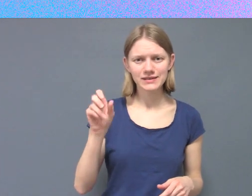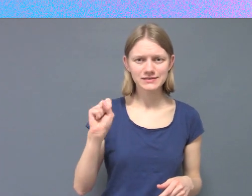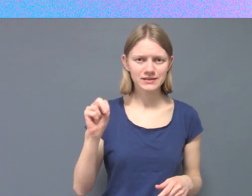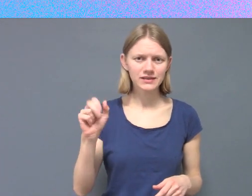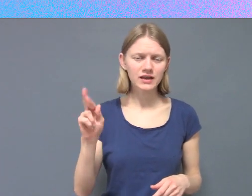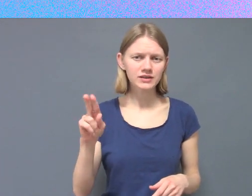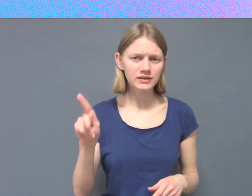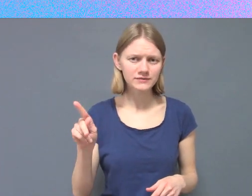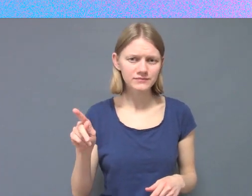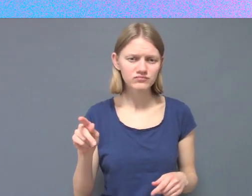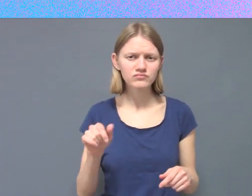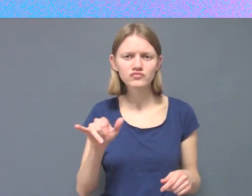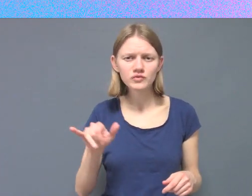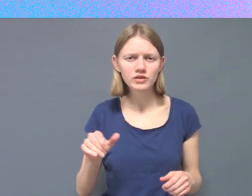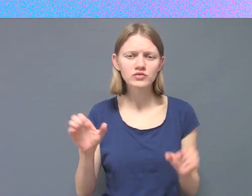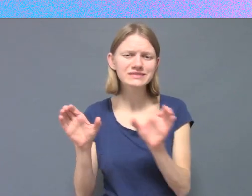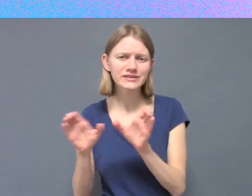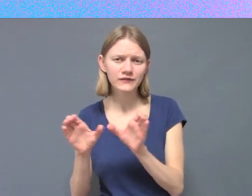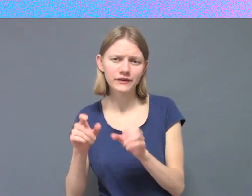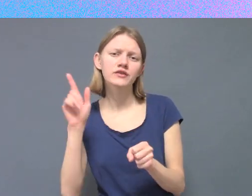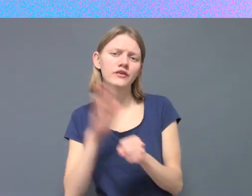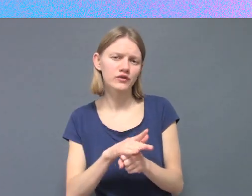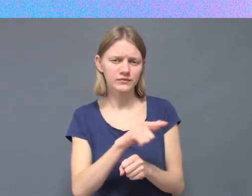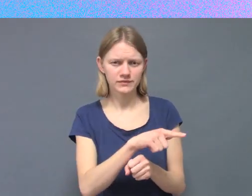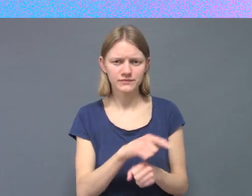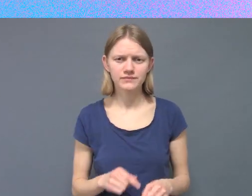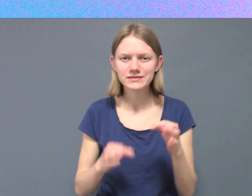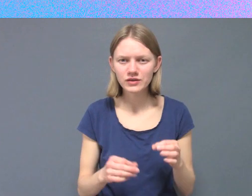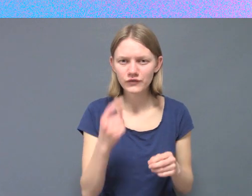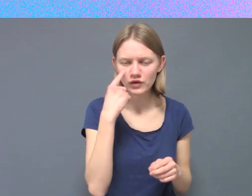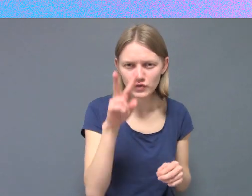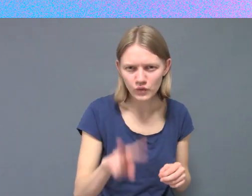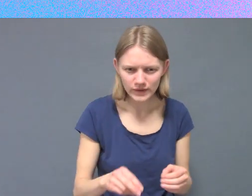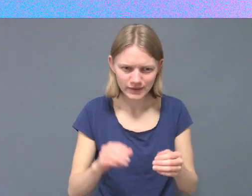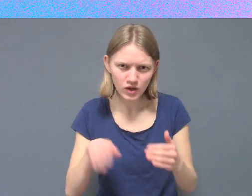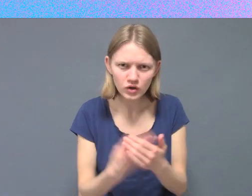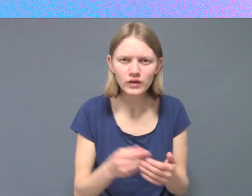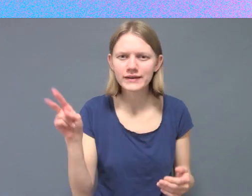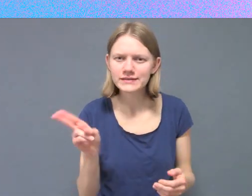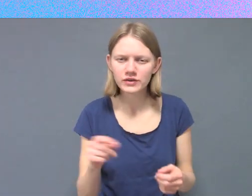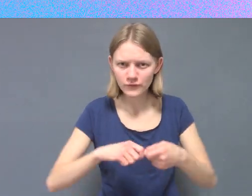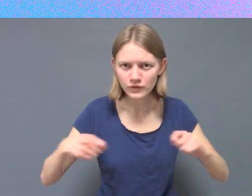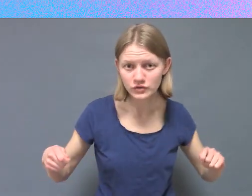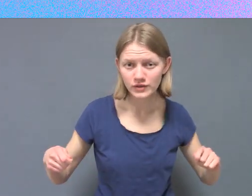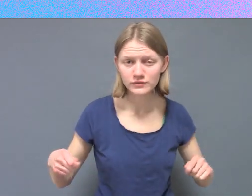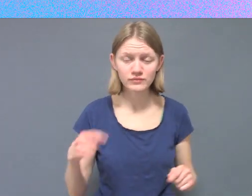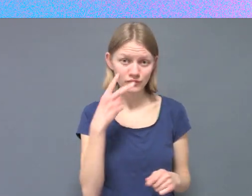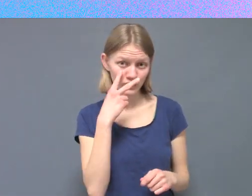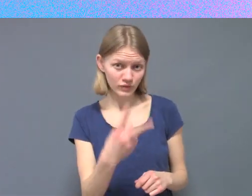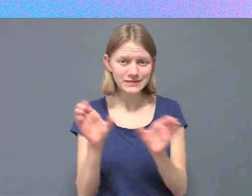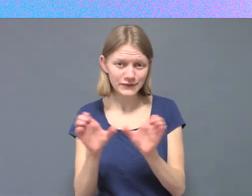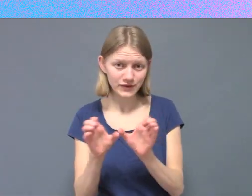what Zero Knowledge Proof is. In Mina, Zero Knowledge Proofs are used to verify that the current state